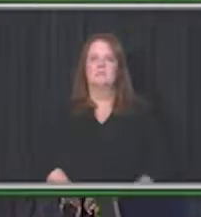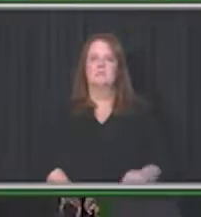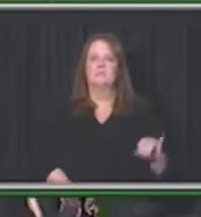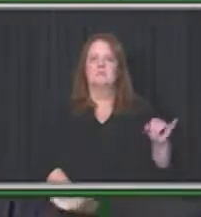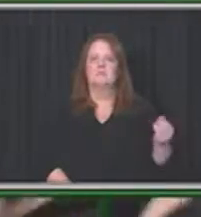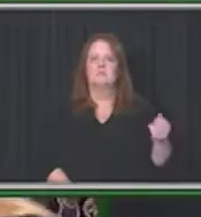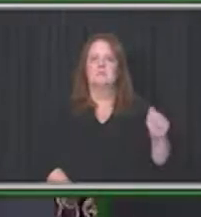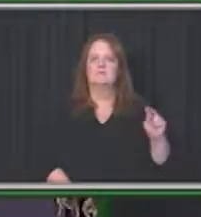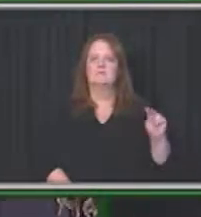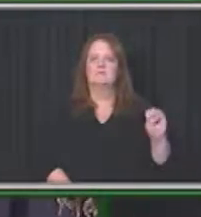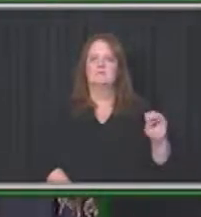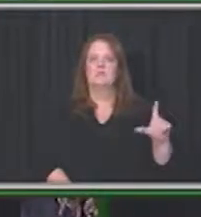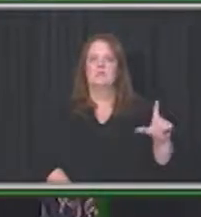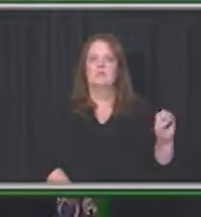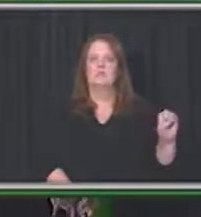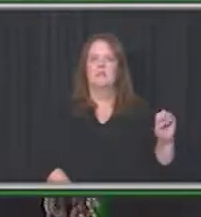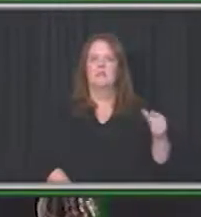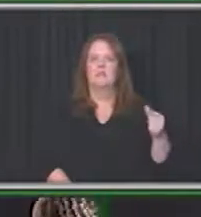Janelle Gonzalez.